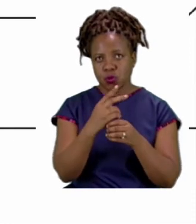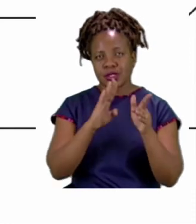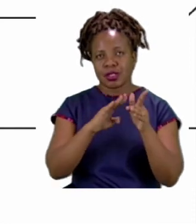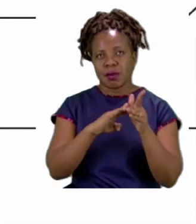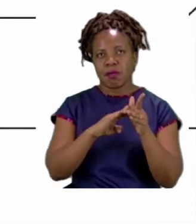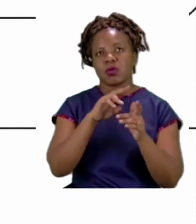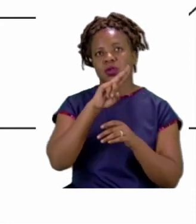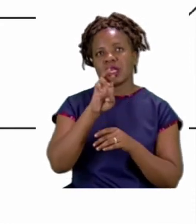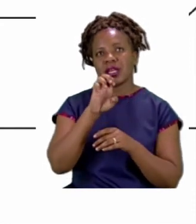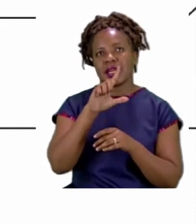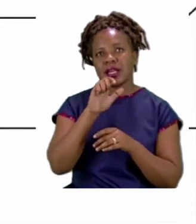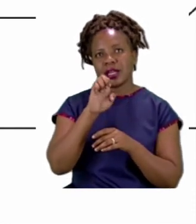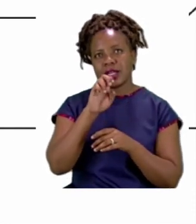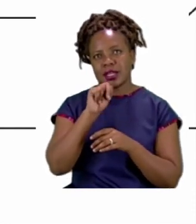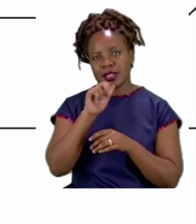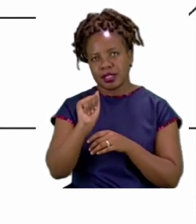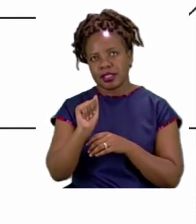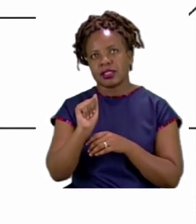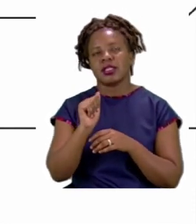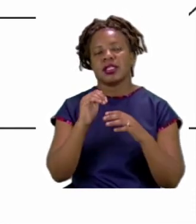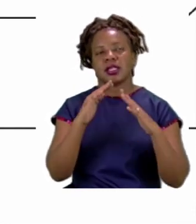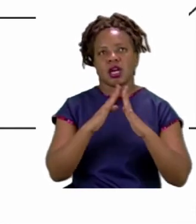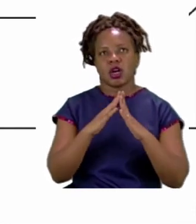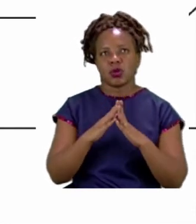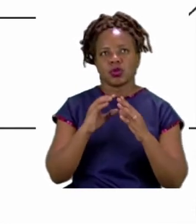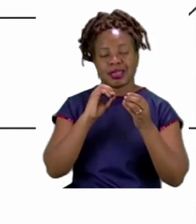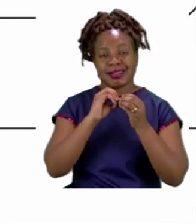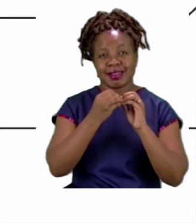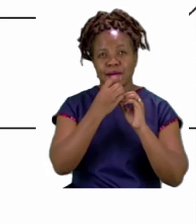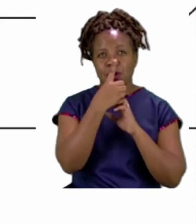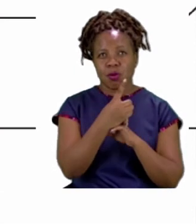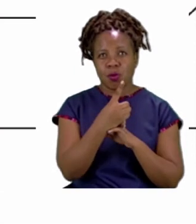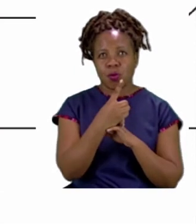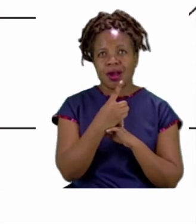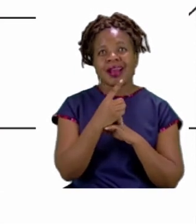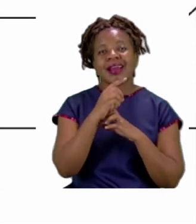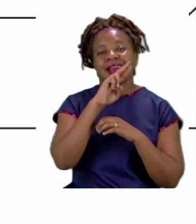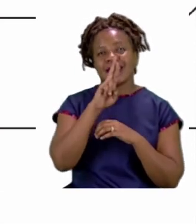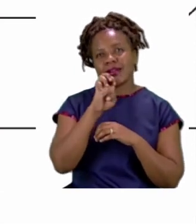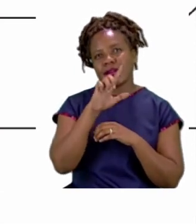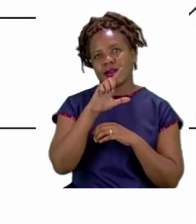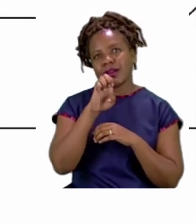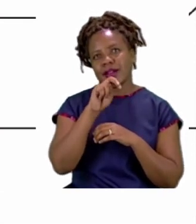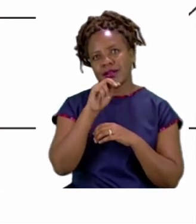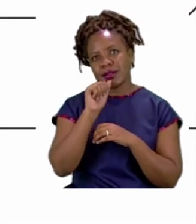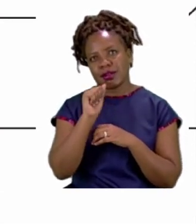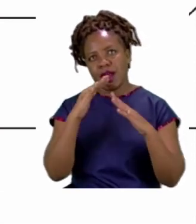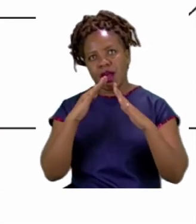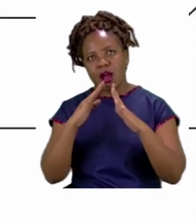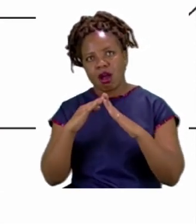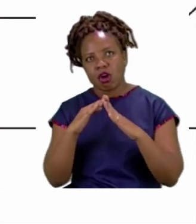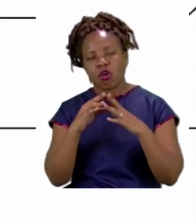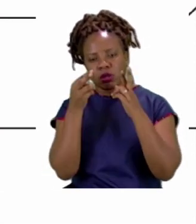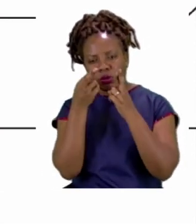many rooms does Helena's house have? How many rooms does